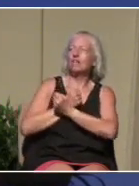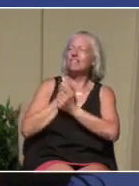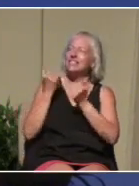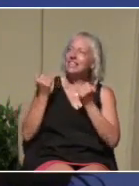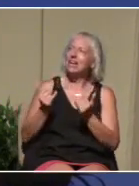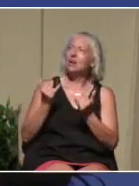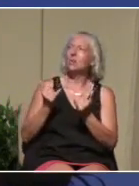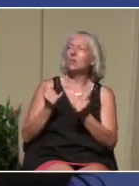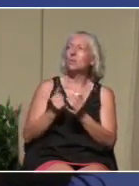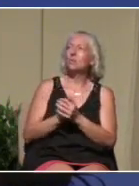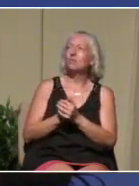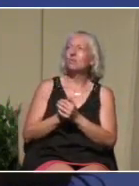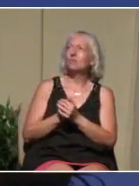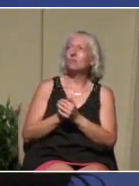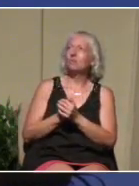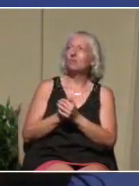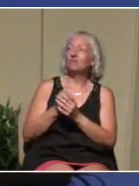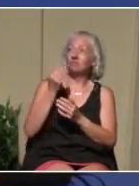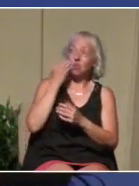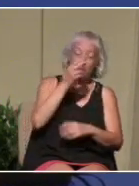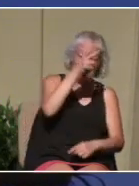and know that that's a lie from the devil.